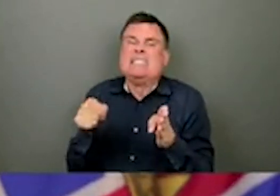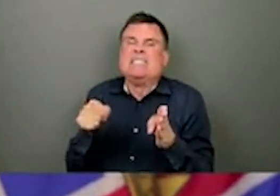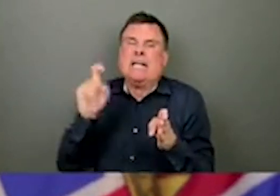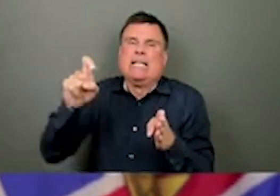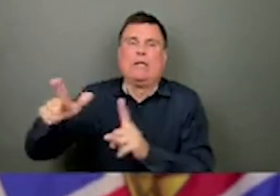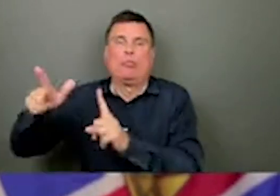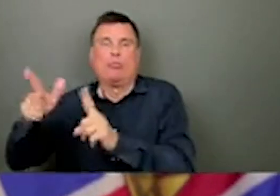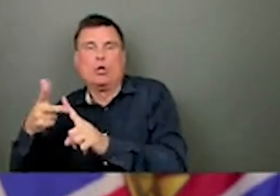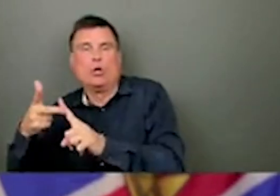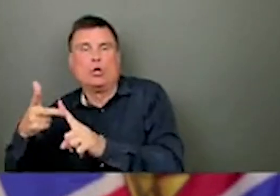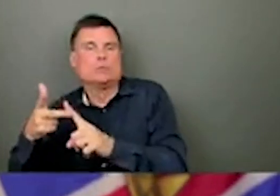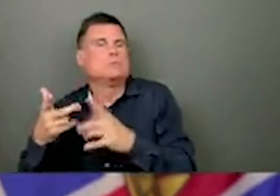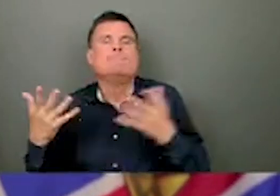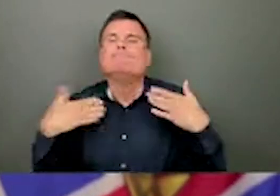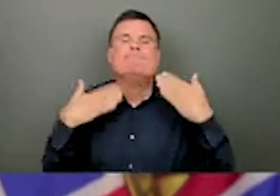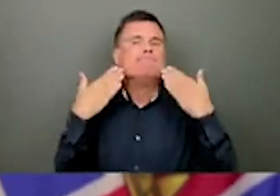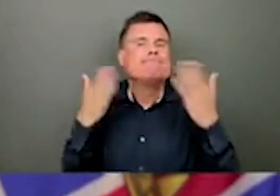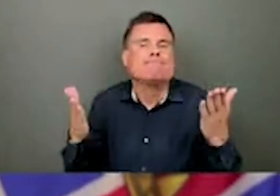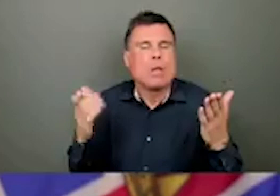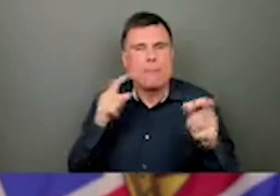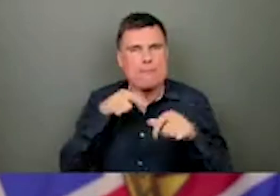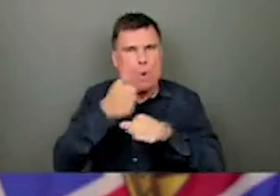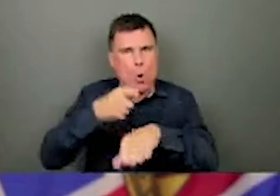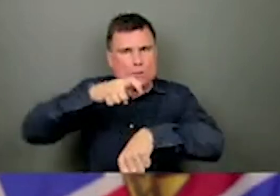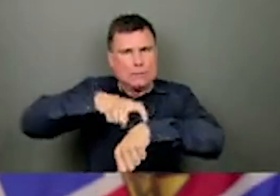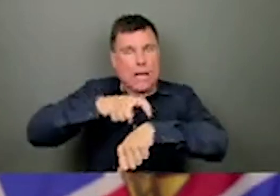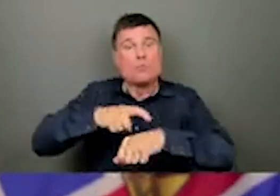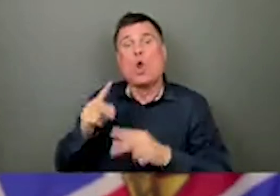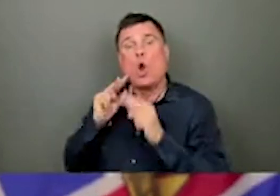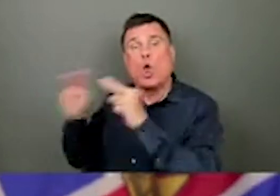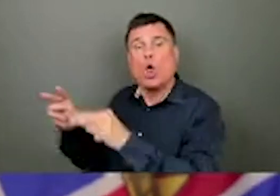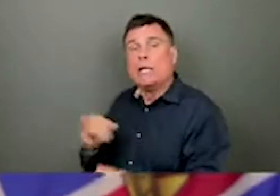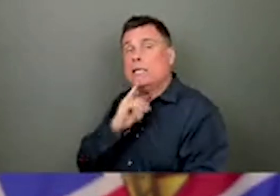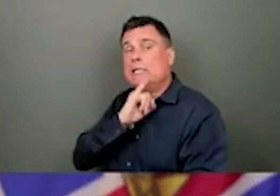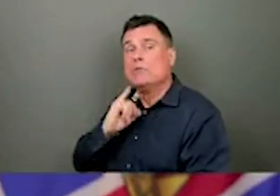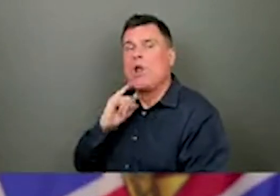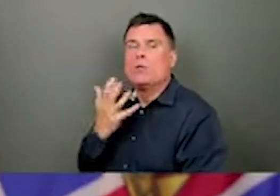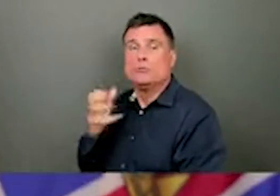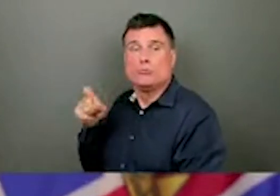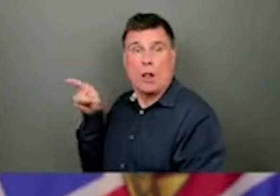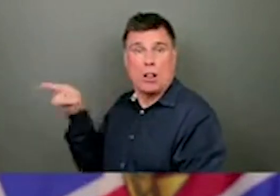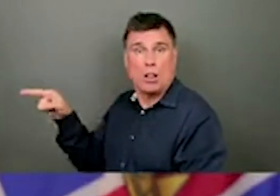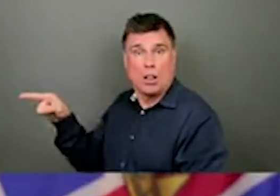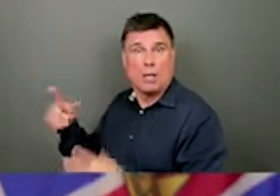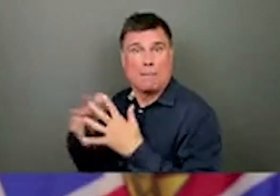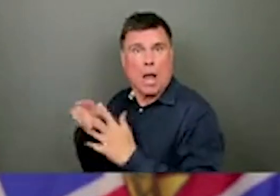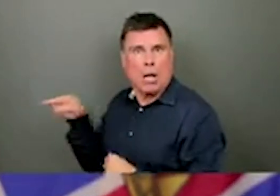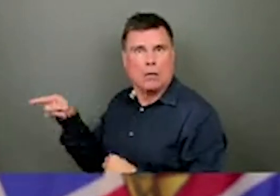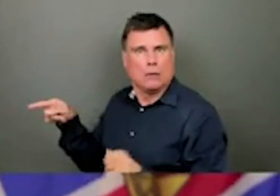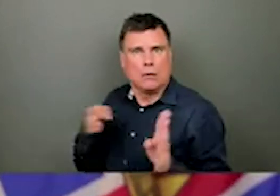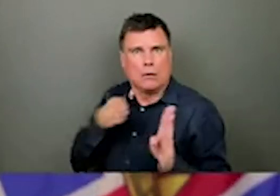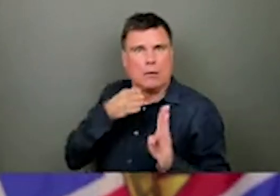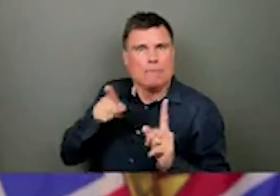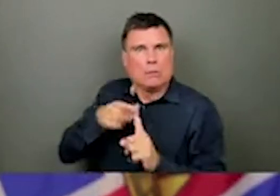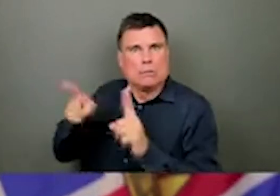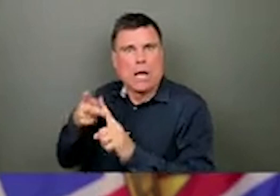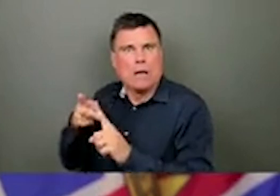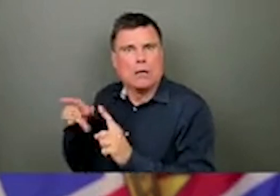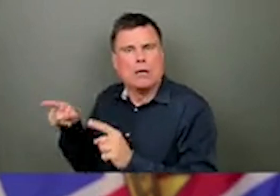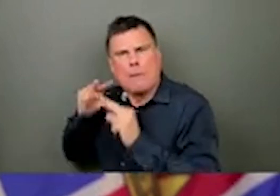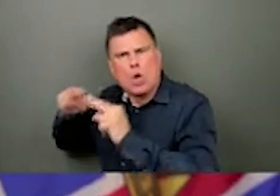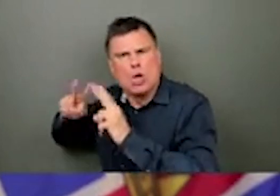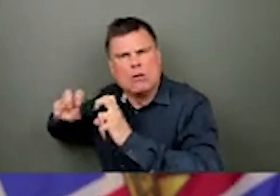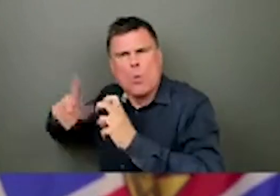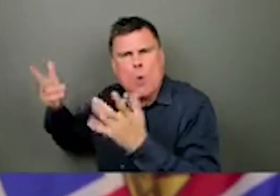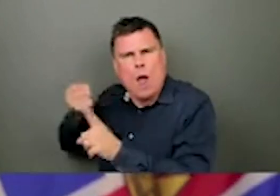on booster doses in people that got their first 2 doses quite close together. So the data that we're